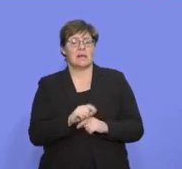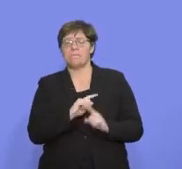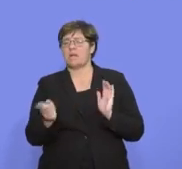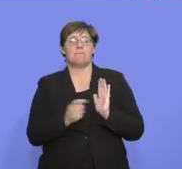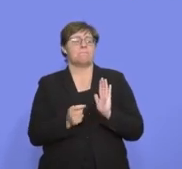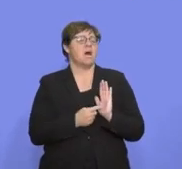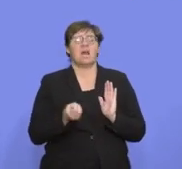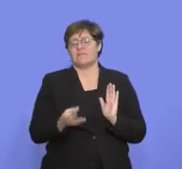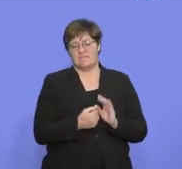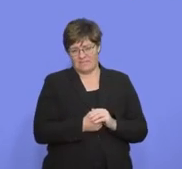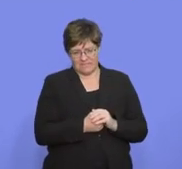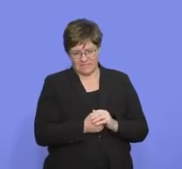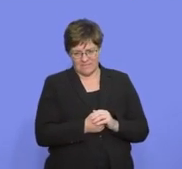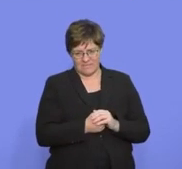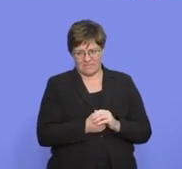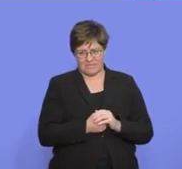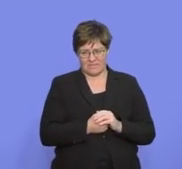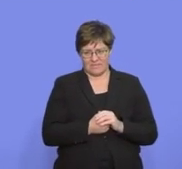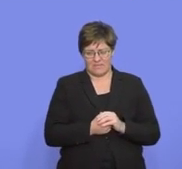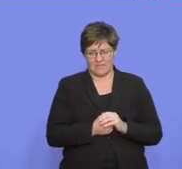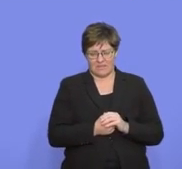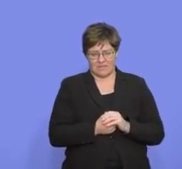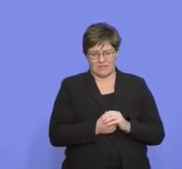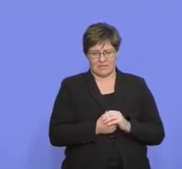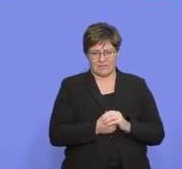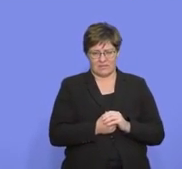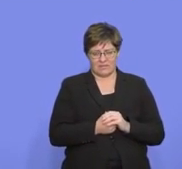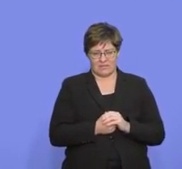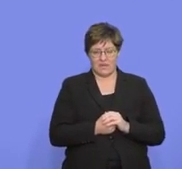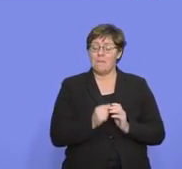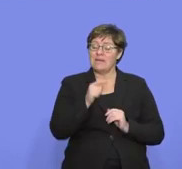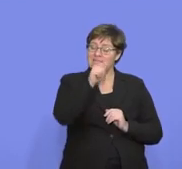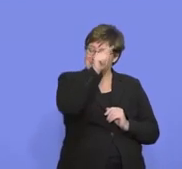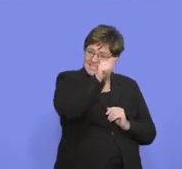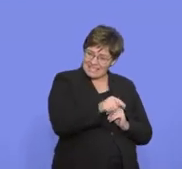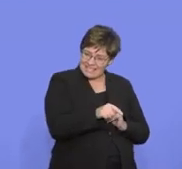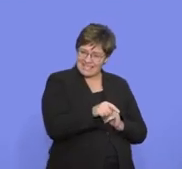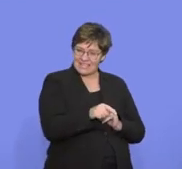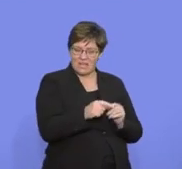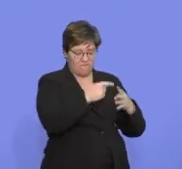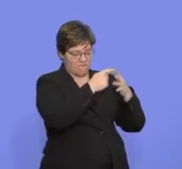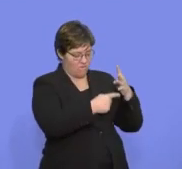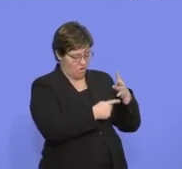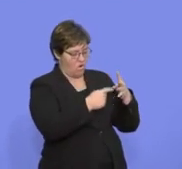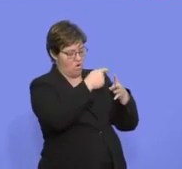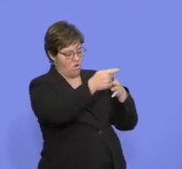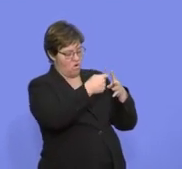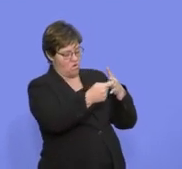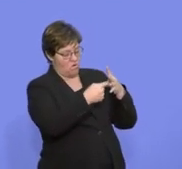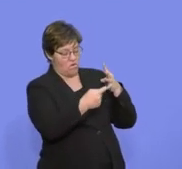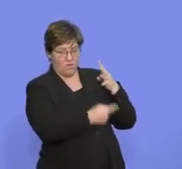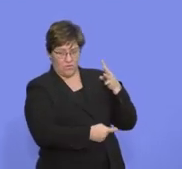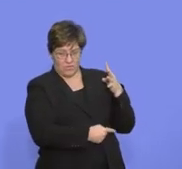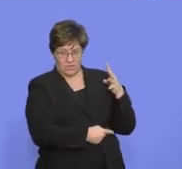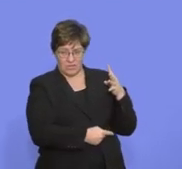we don't award marks at the end of the year if you write those labels. Keep to these that I'm telling you